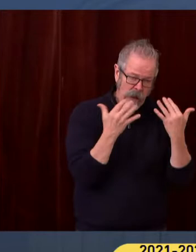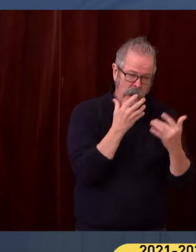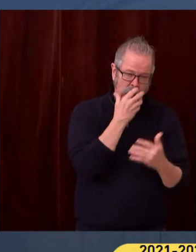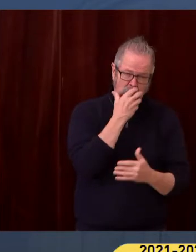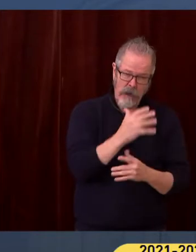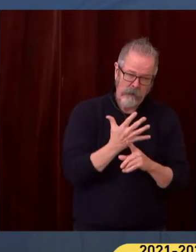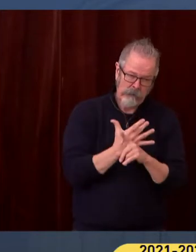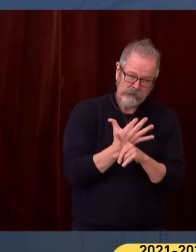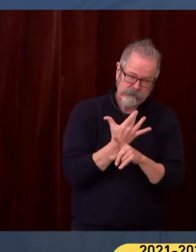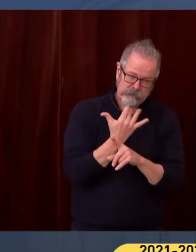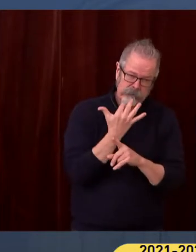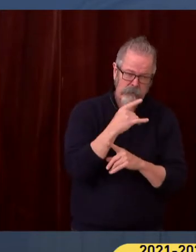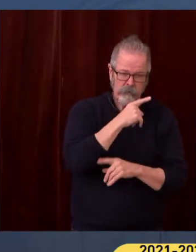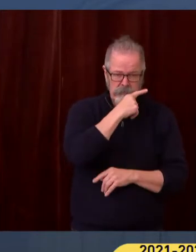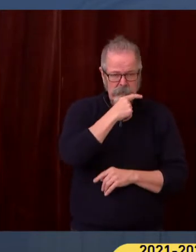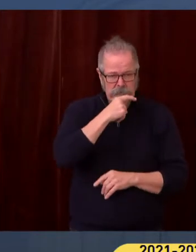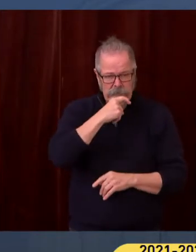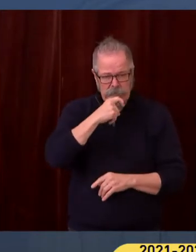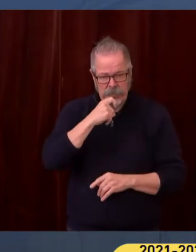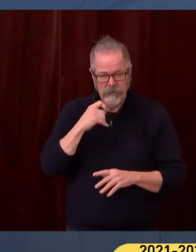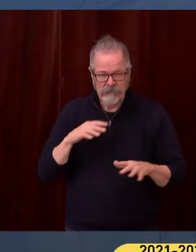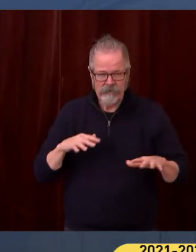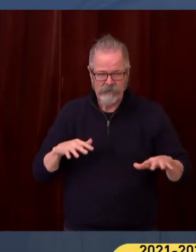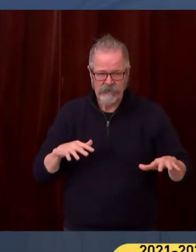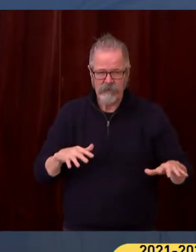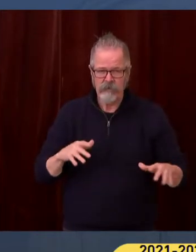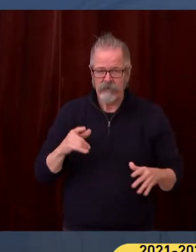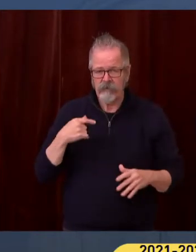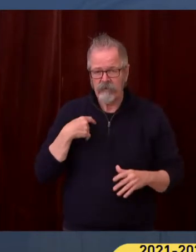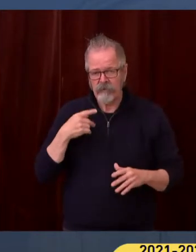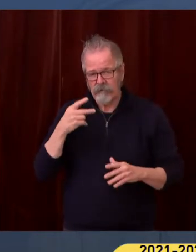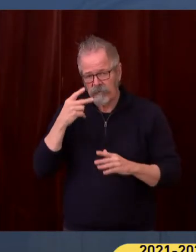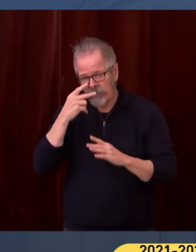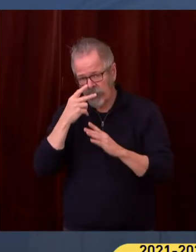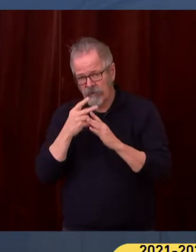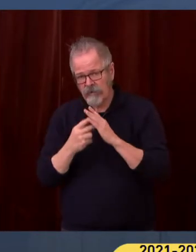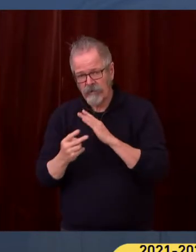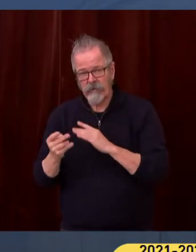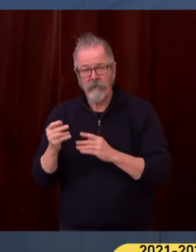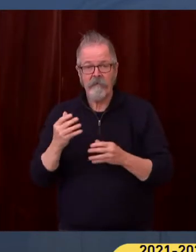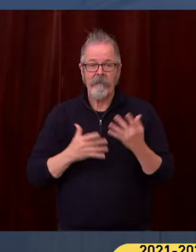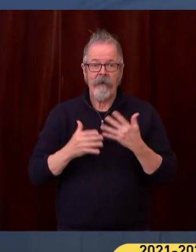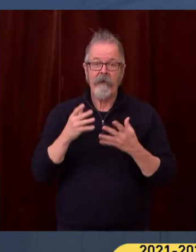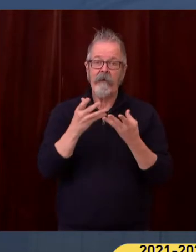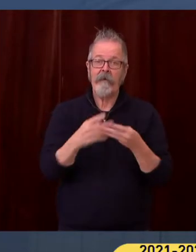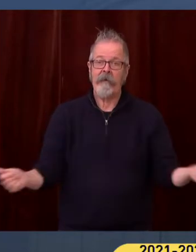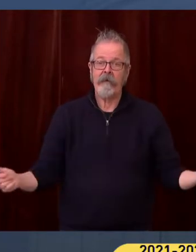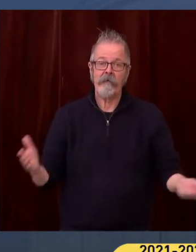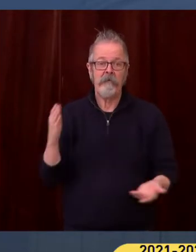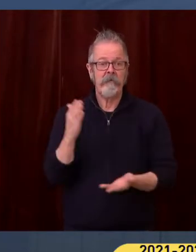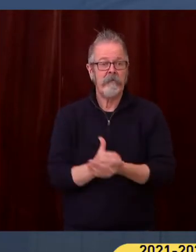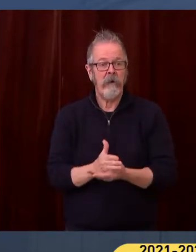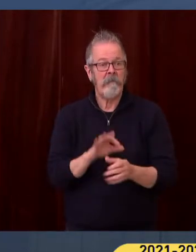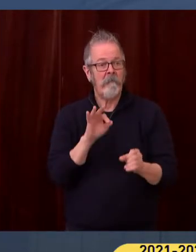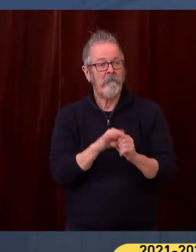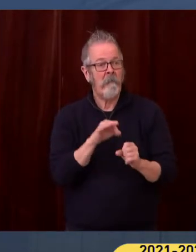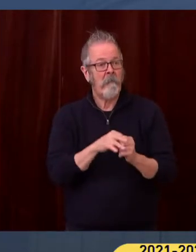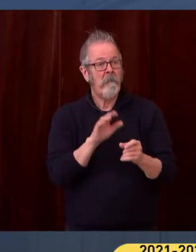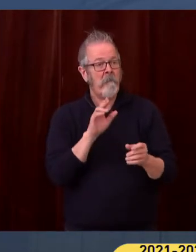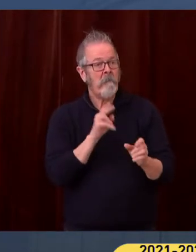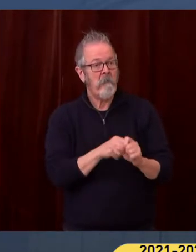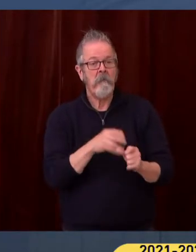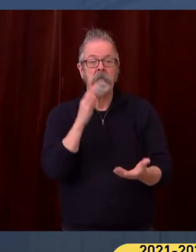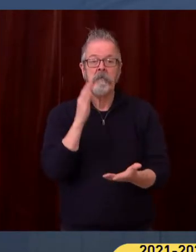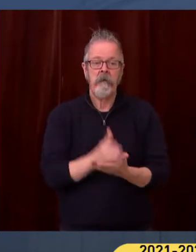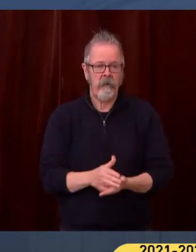come. And that is one reason we need to do management of our forests more intensely. And that is why we in our budget,